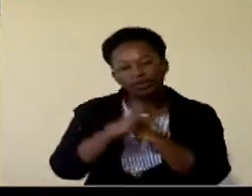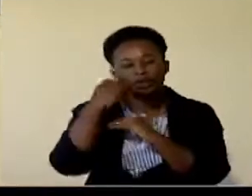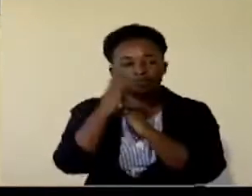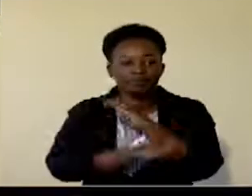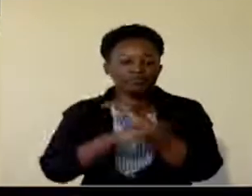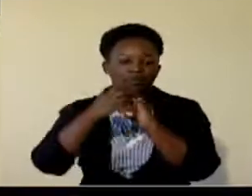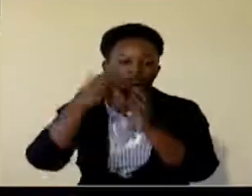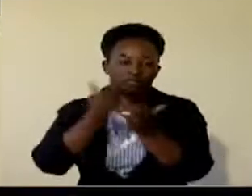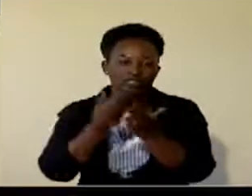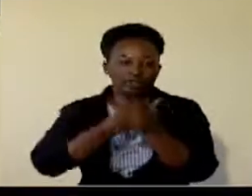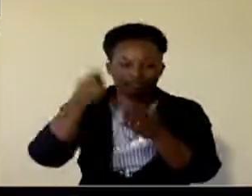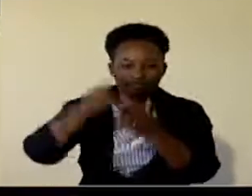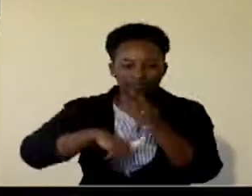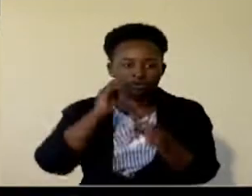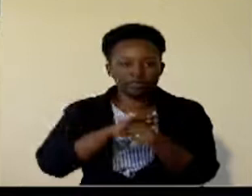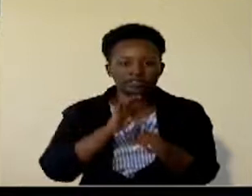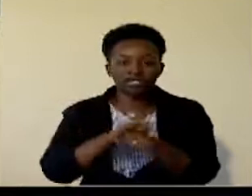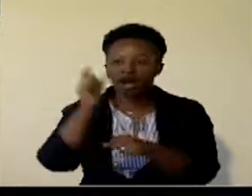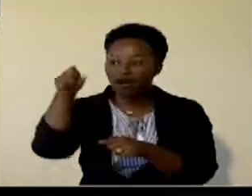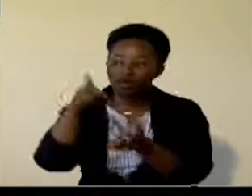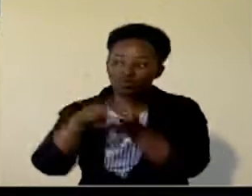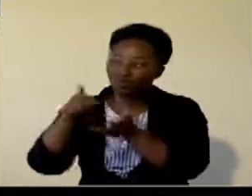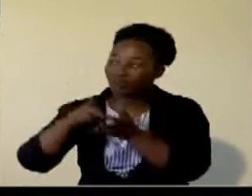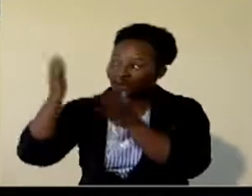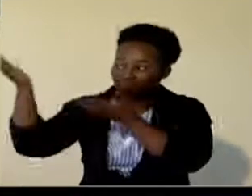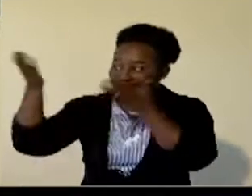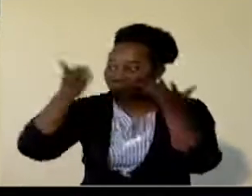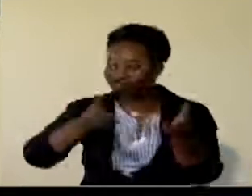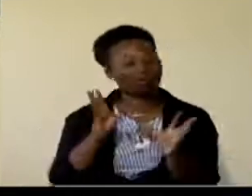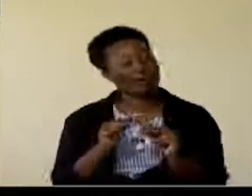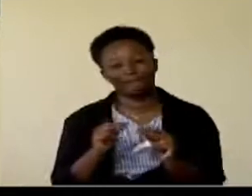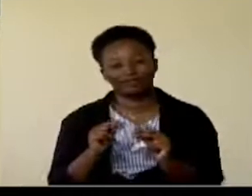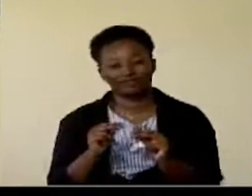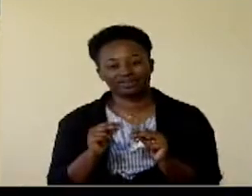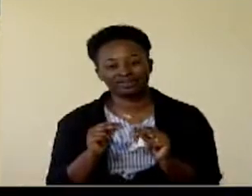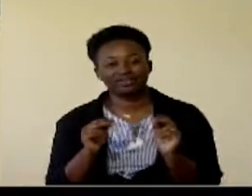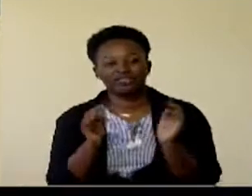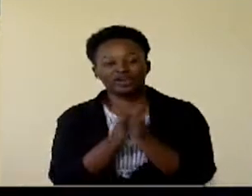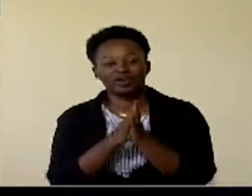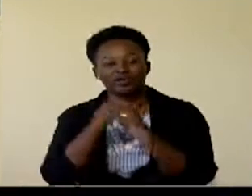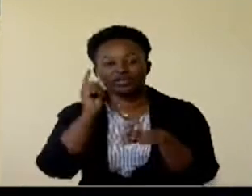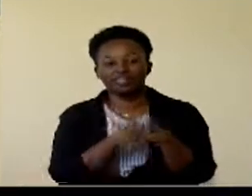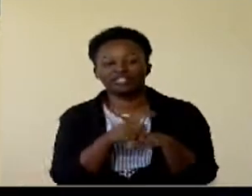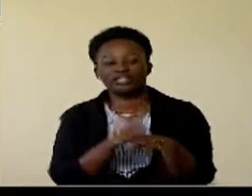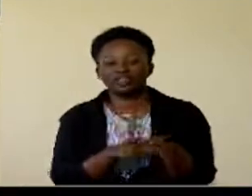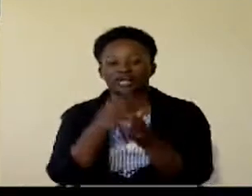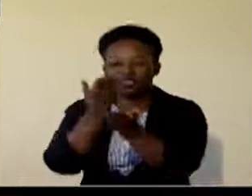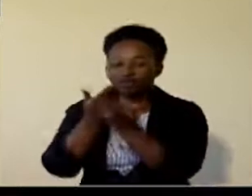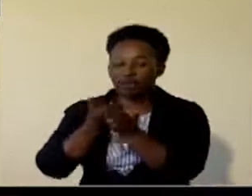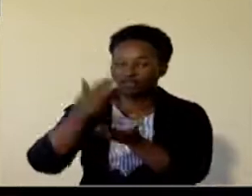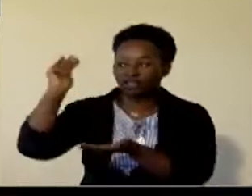products, it is discouraging people to import in order to reduce the demand. And when the demand